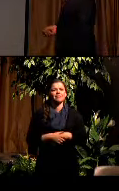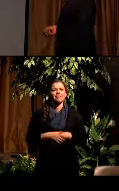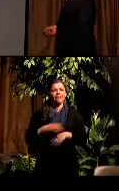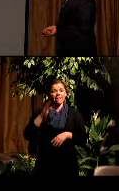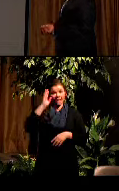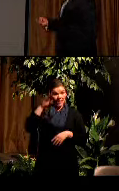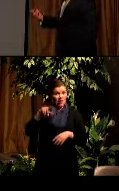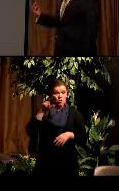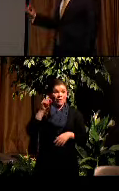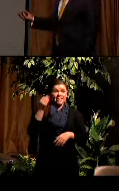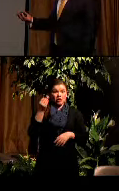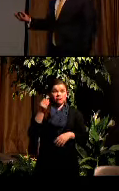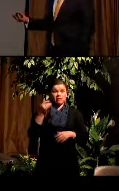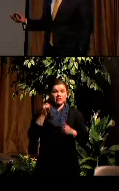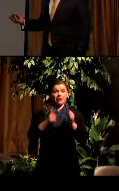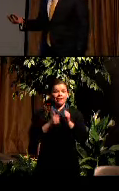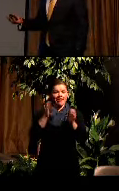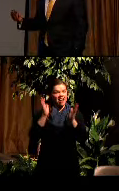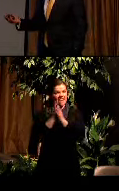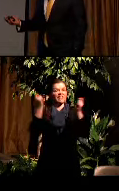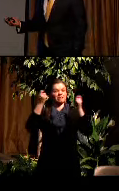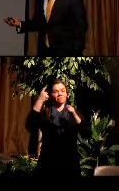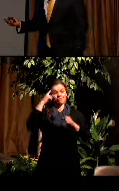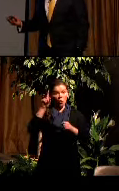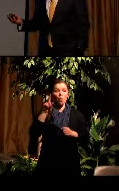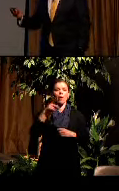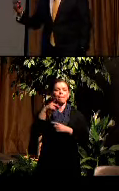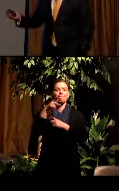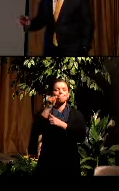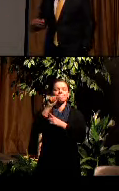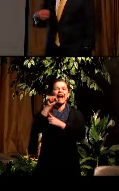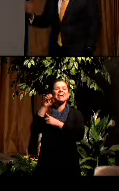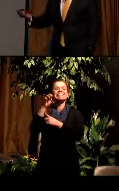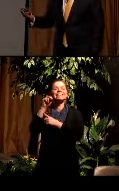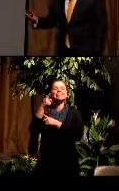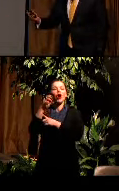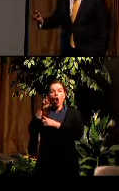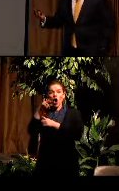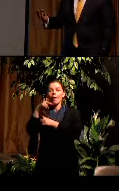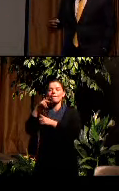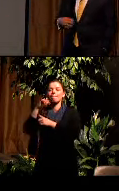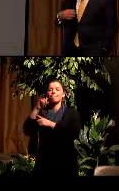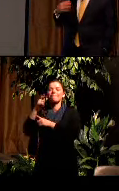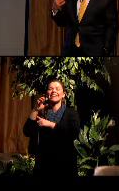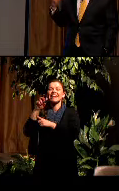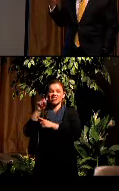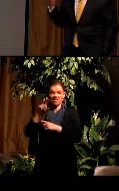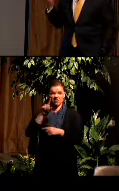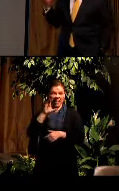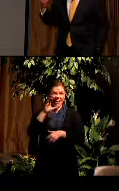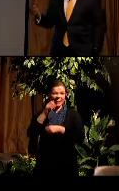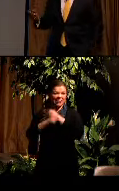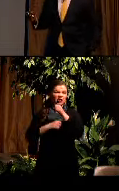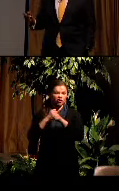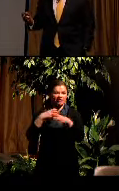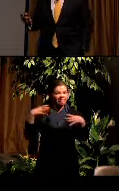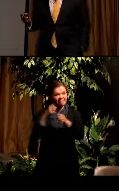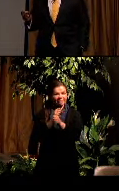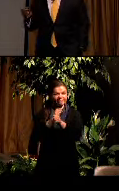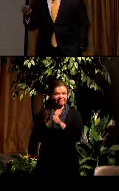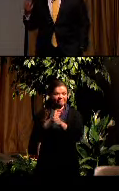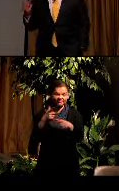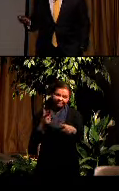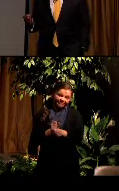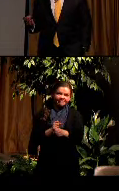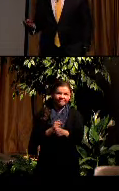passenger pigeon, and we sort of celebrated this in a lot of different ways. Not celebrated in a happy way, but celebrated it in more of a somber way,